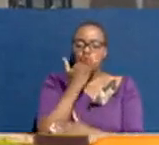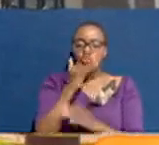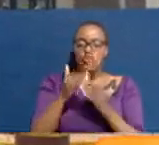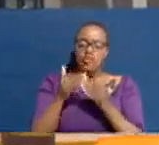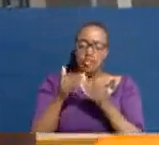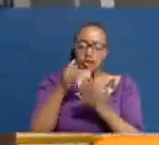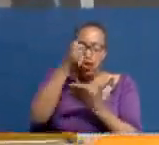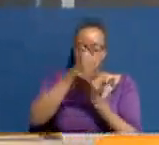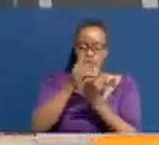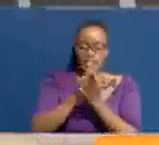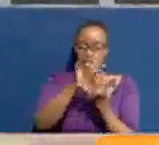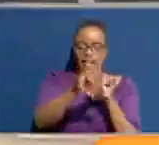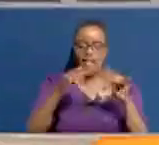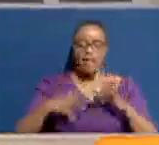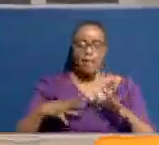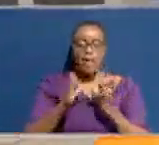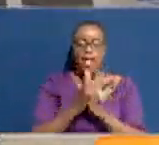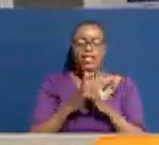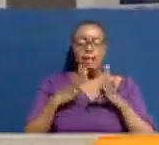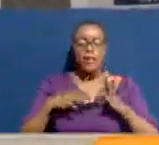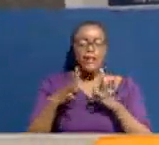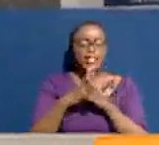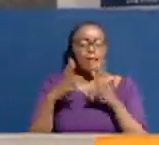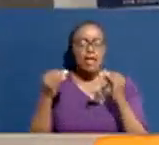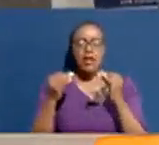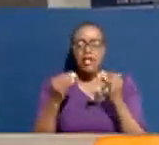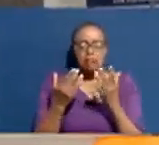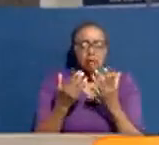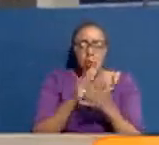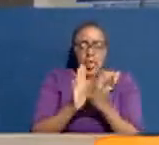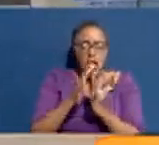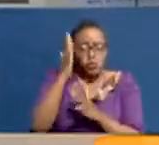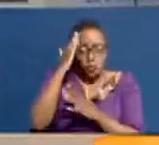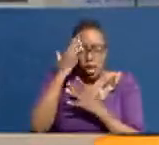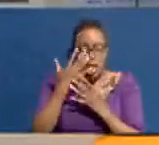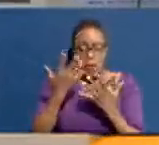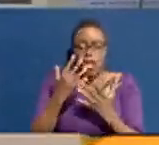extrajudicial killings, and enforced disappearances. Hassan Mugambi, Citizen TV.